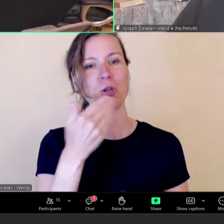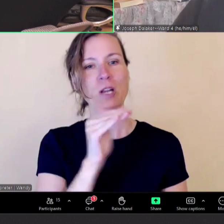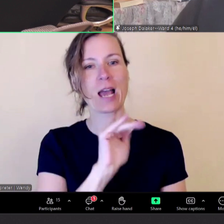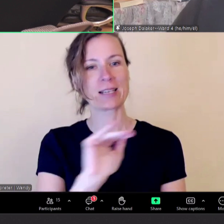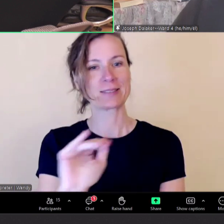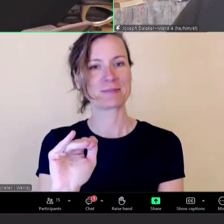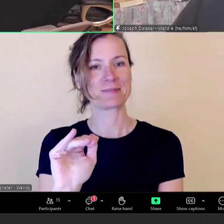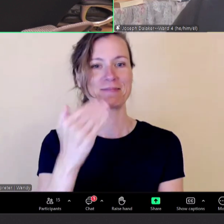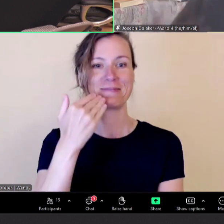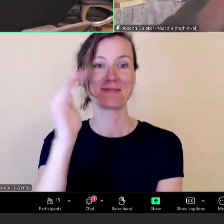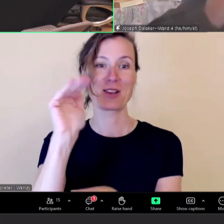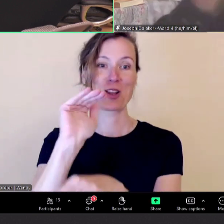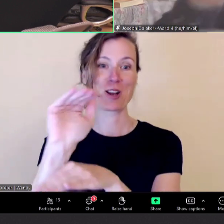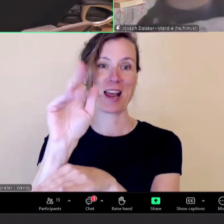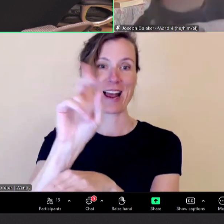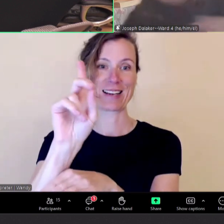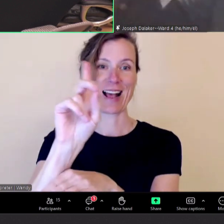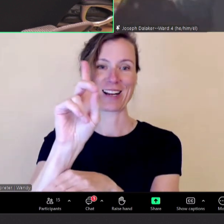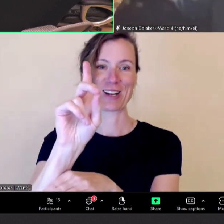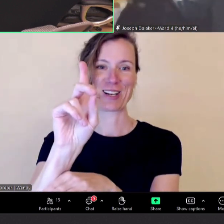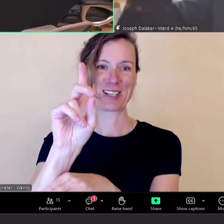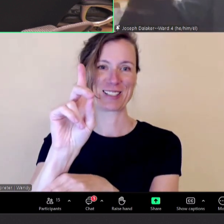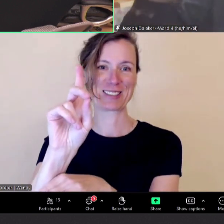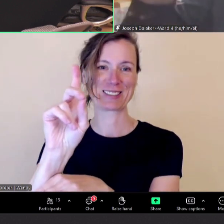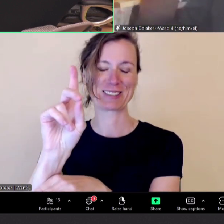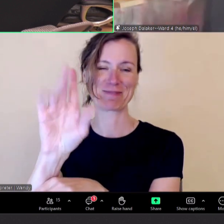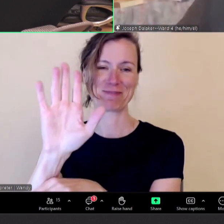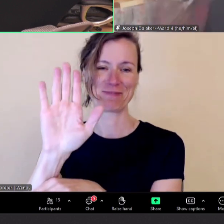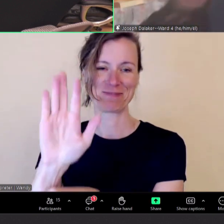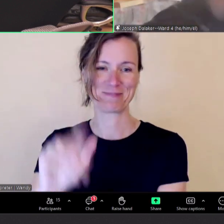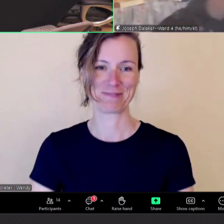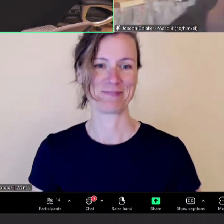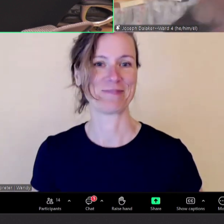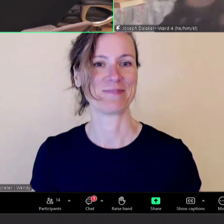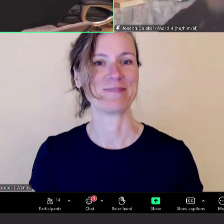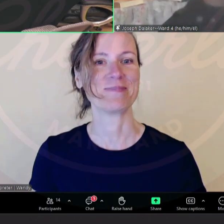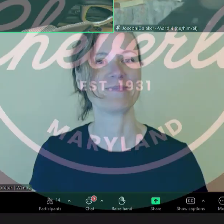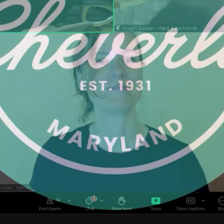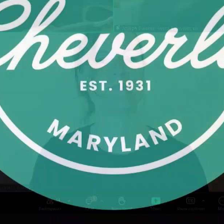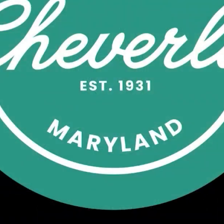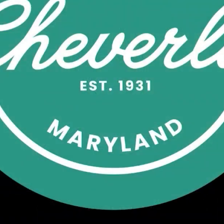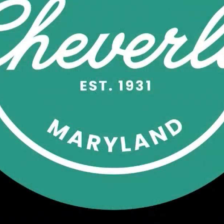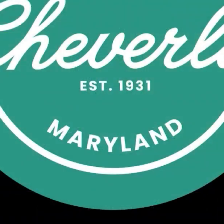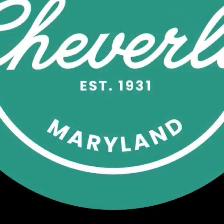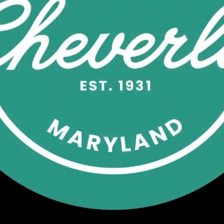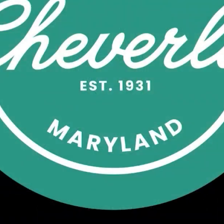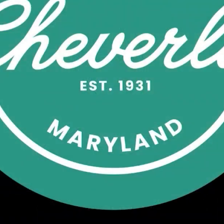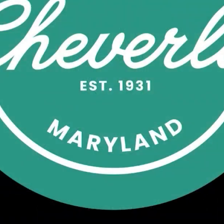Good night.